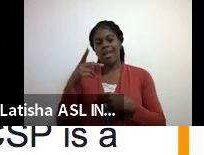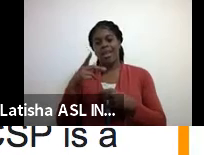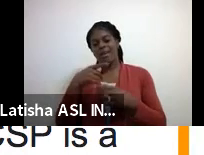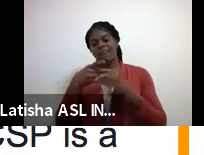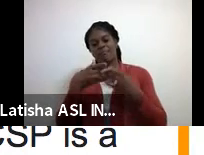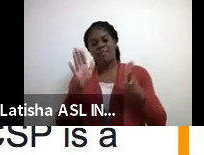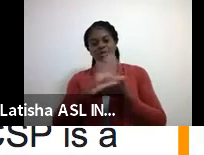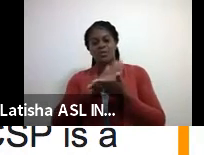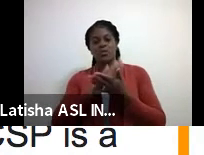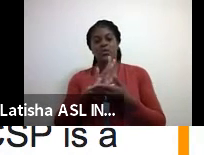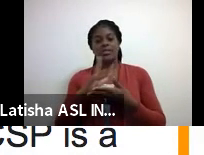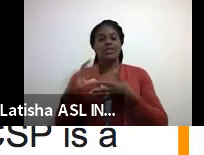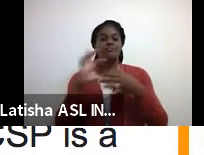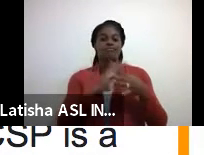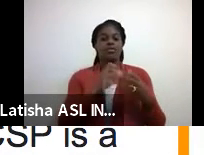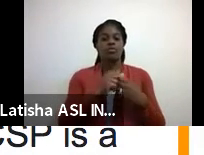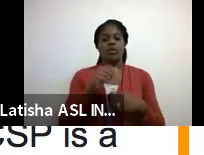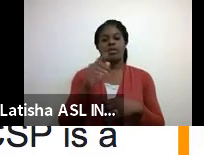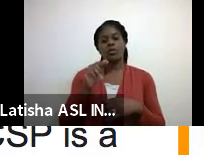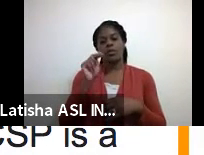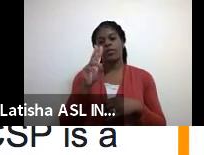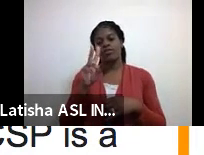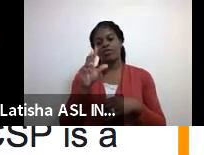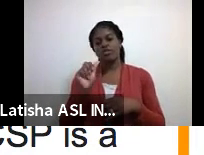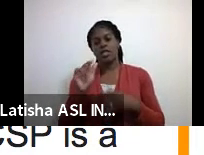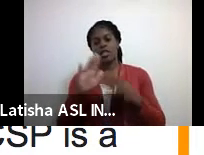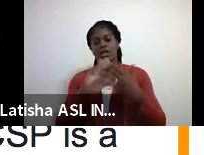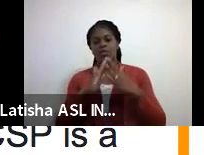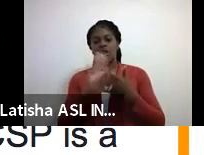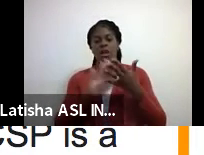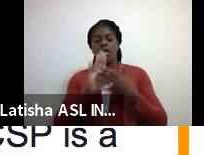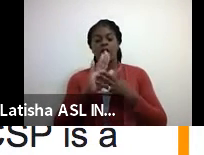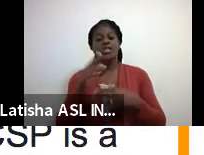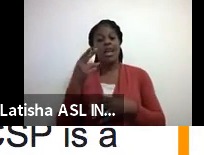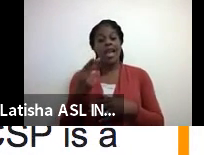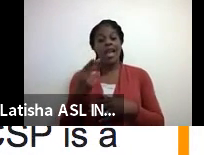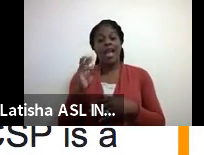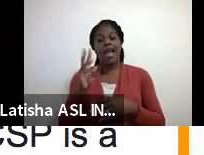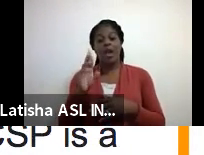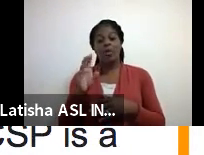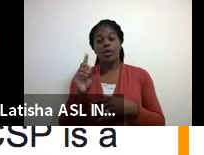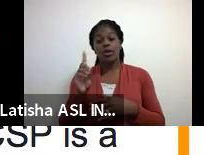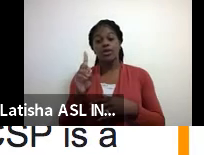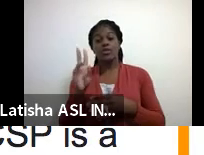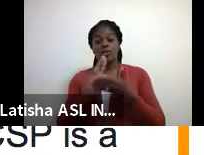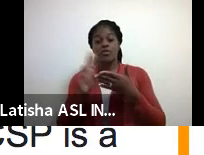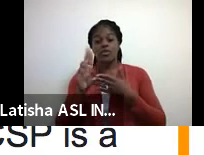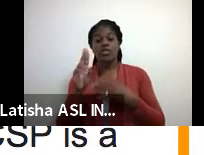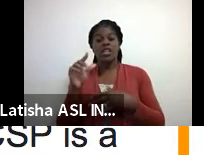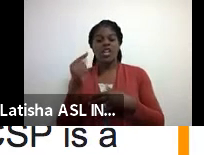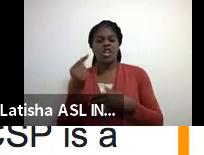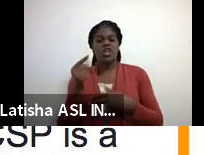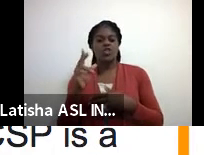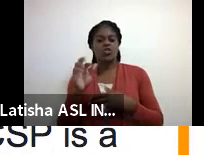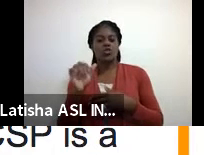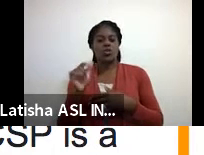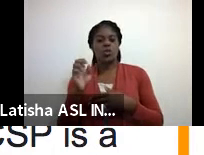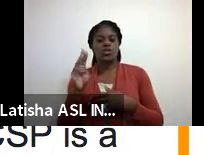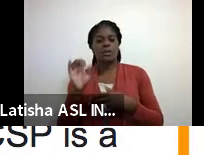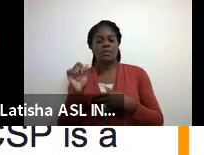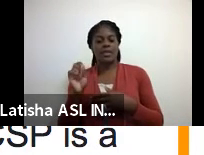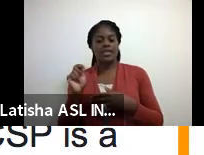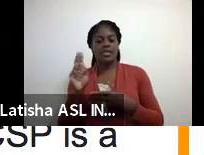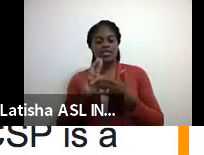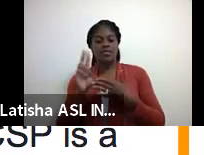Community College, Howard University, and George Mason University. And he is an award-winning educator. Dr.